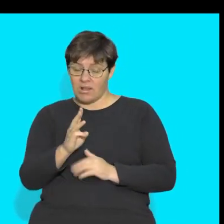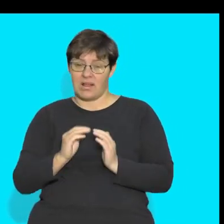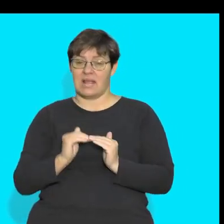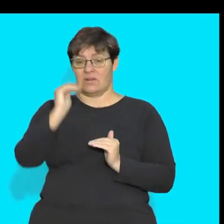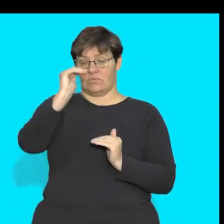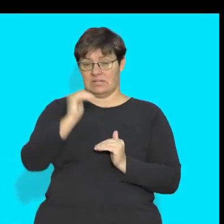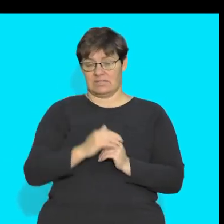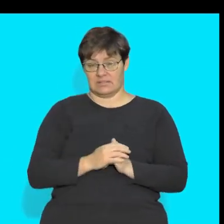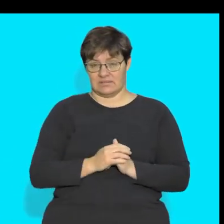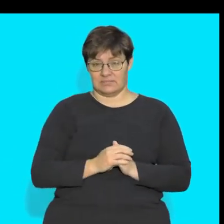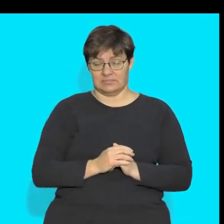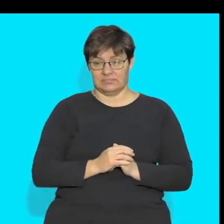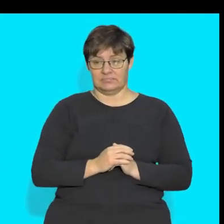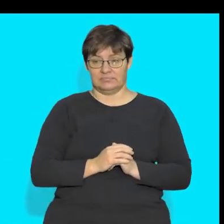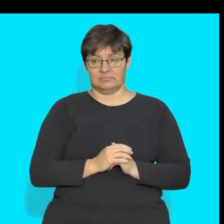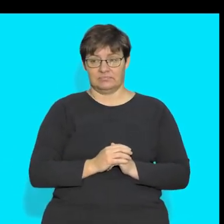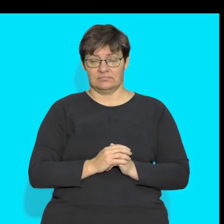will increase.